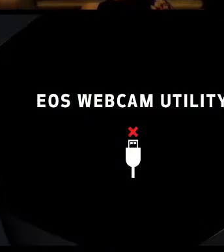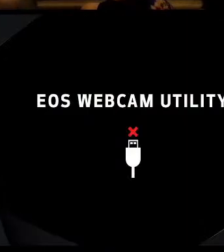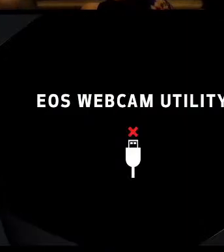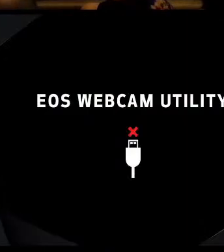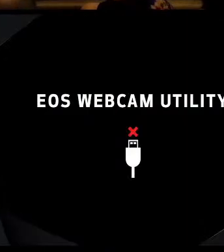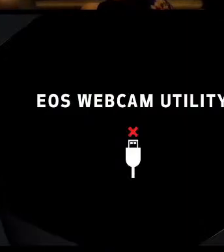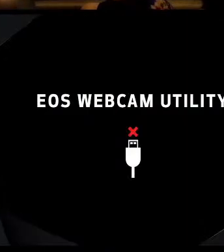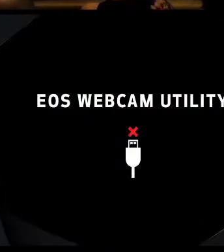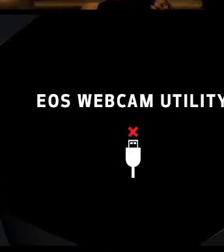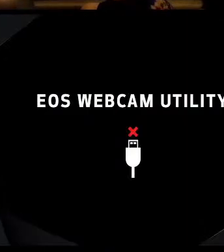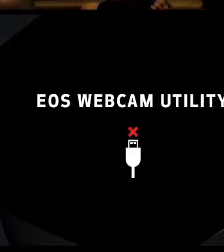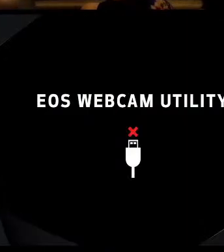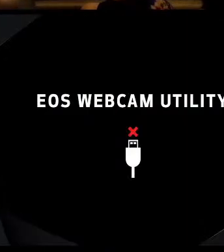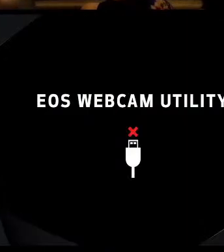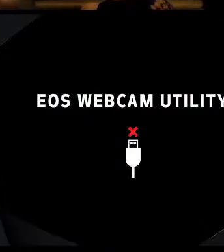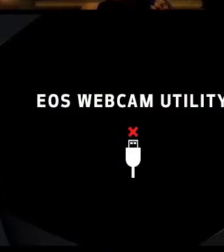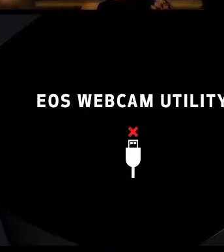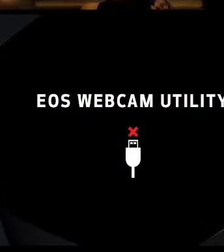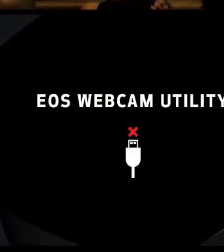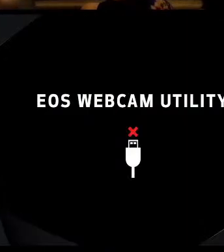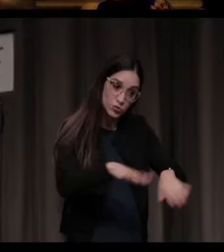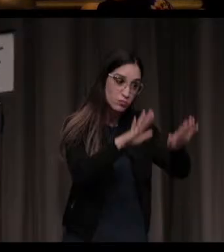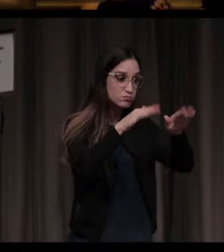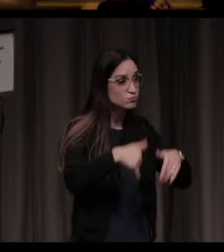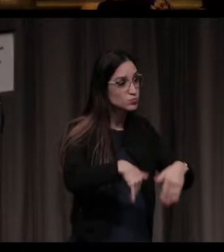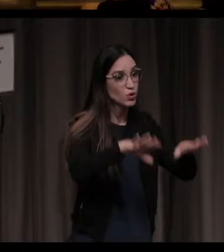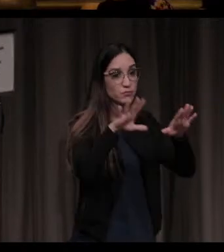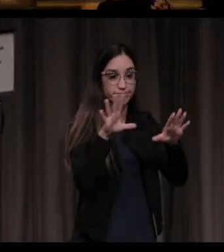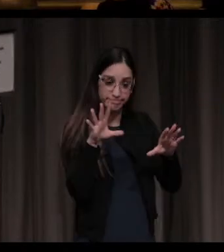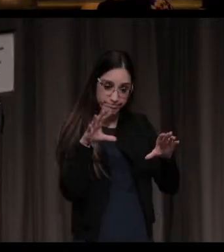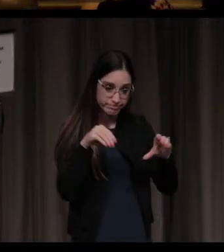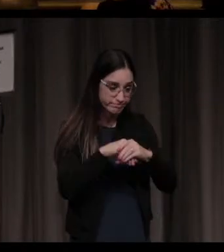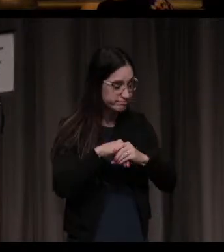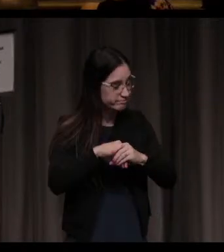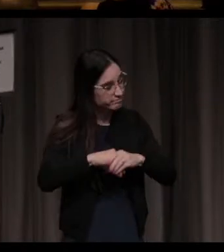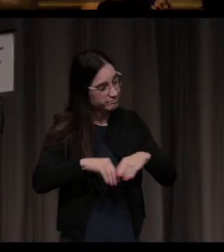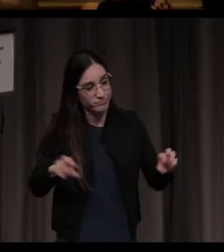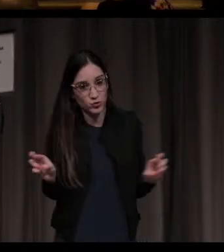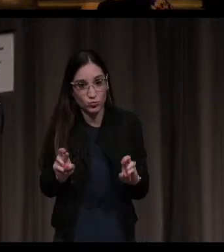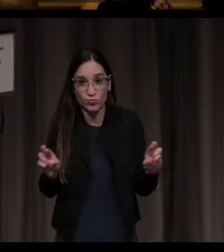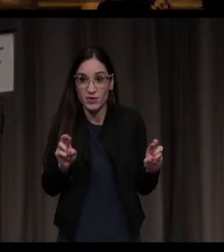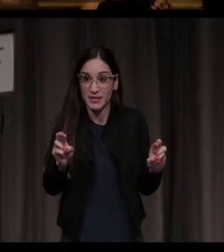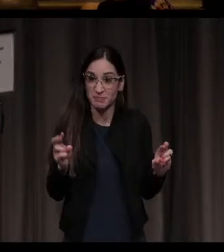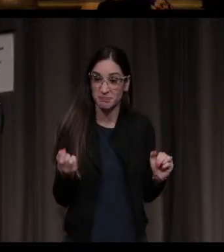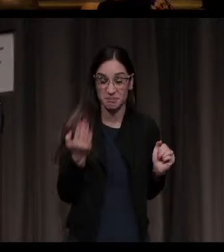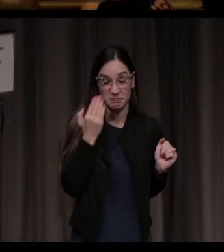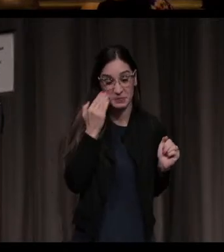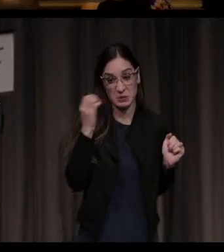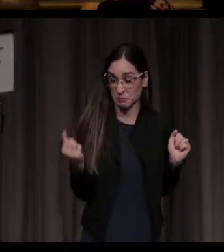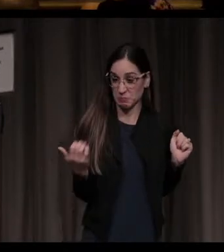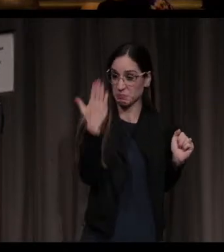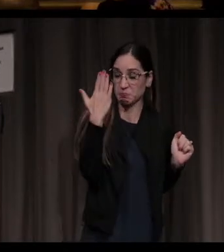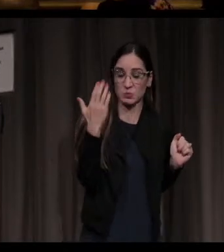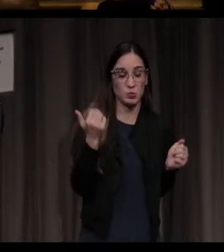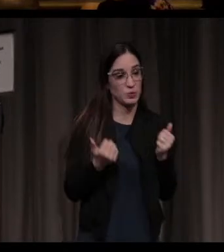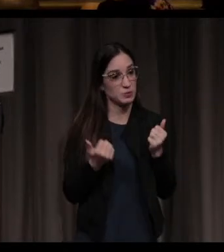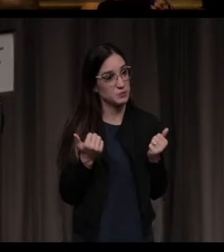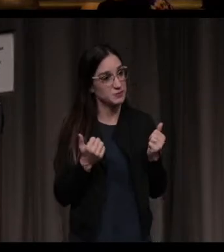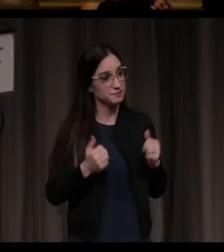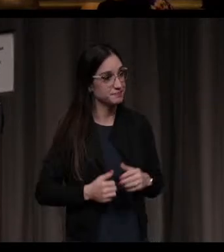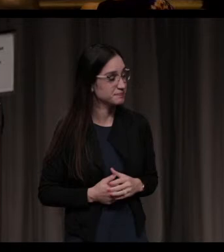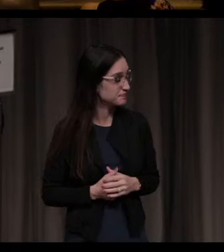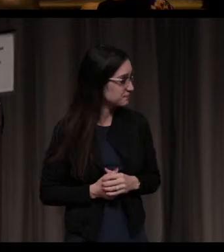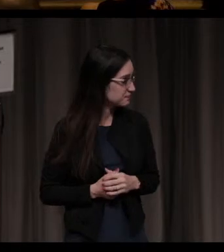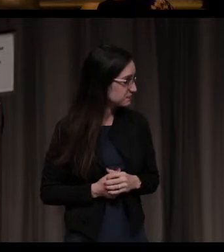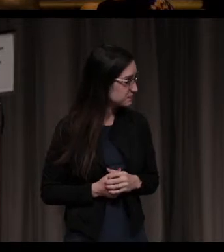use to connect with these places. Just go out there and immerse yourself in it and see what comes up for you. I think